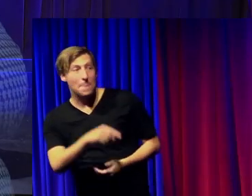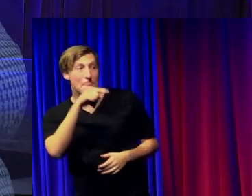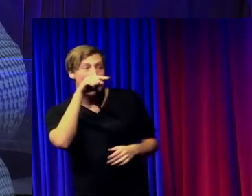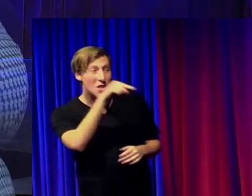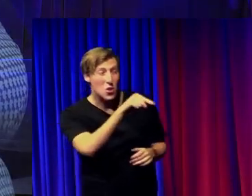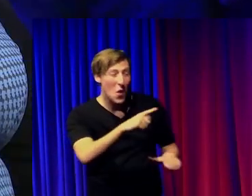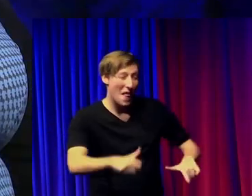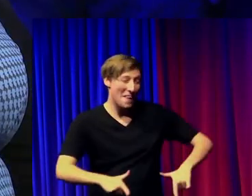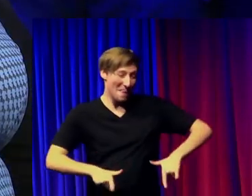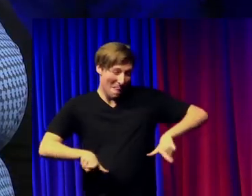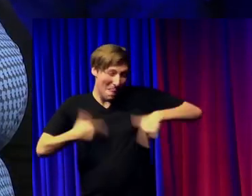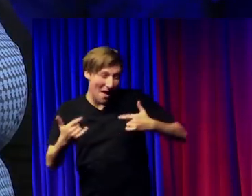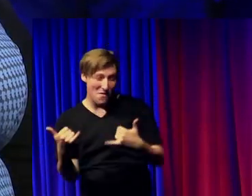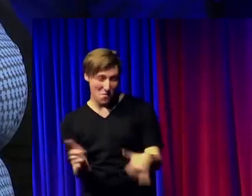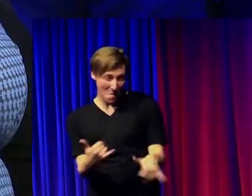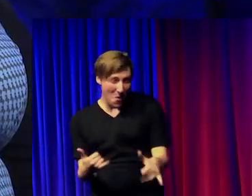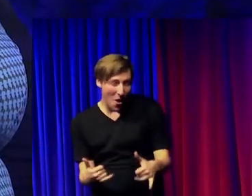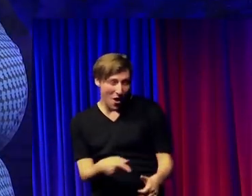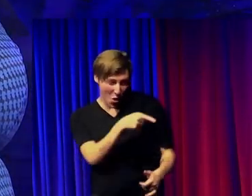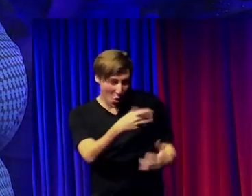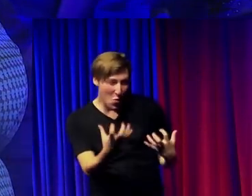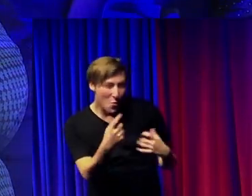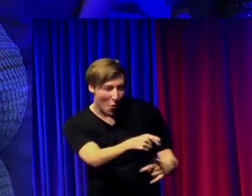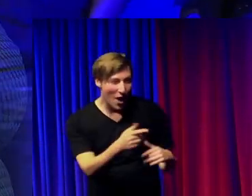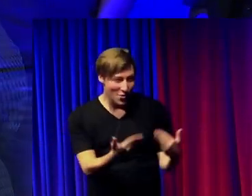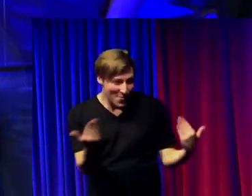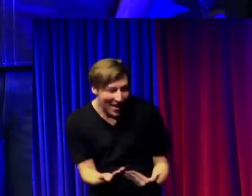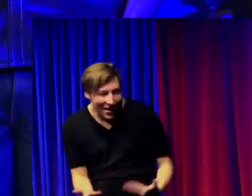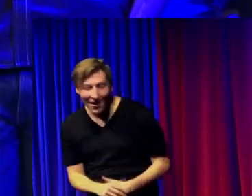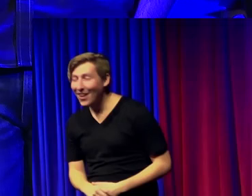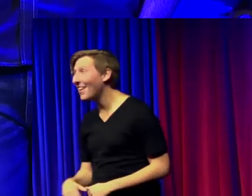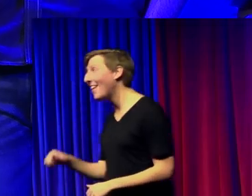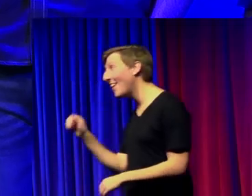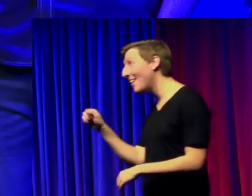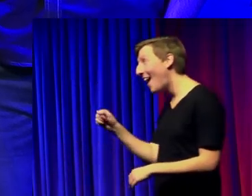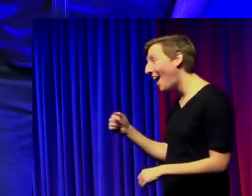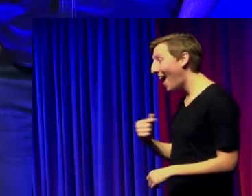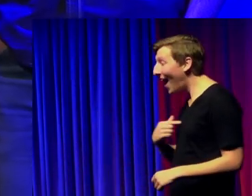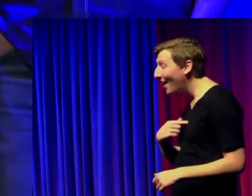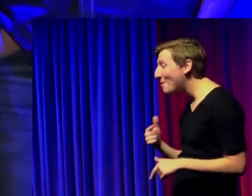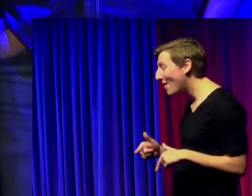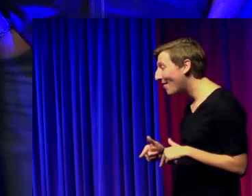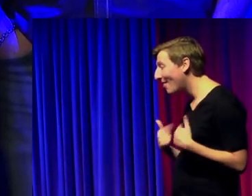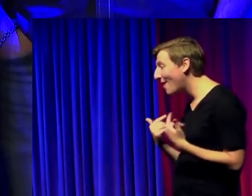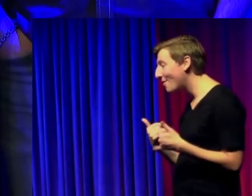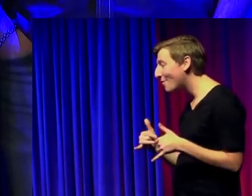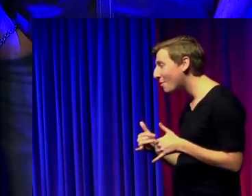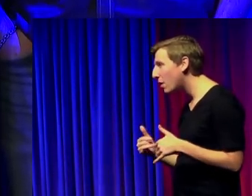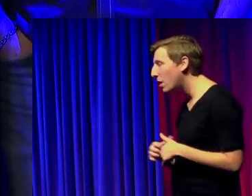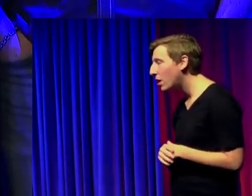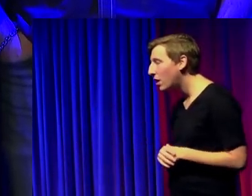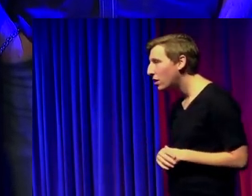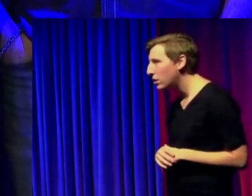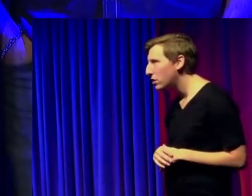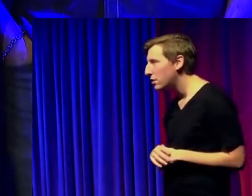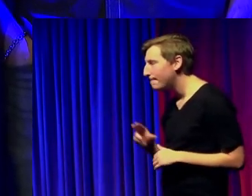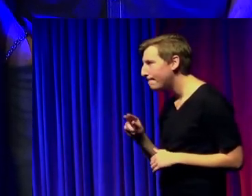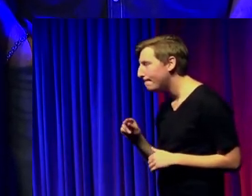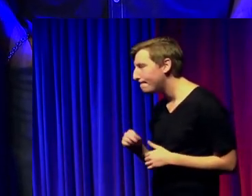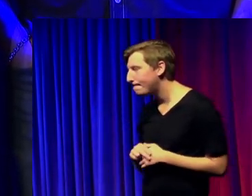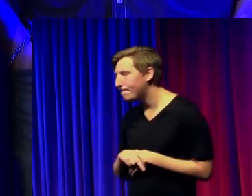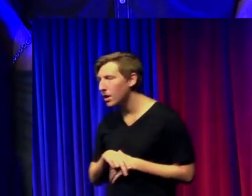I am. So I wanted to go ahead and tell tell you, I'm pregnant. Of course, we're getting